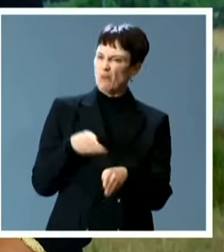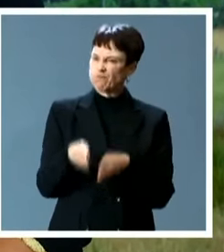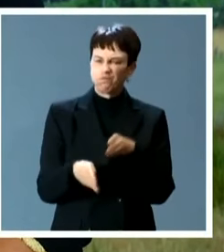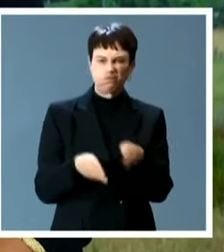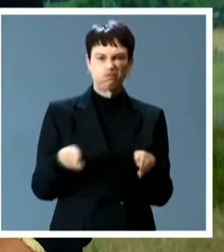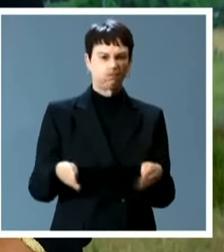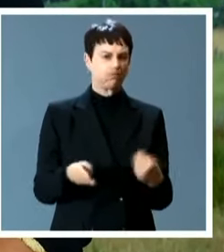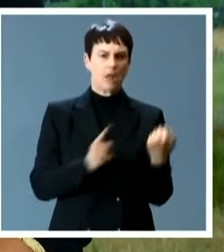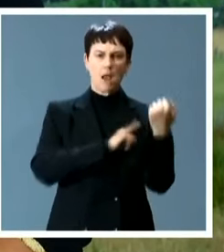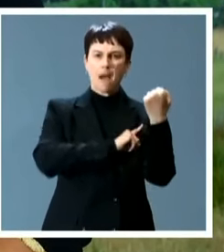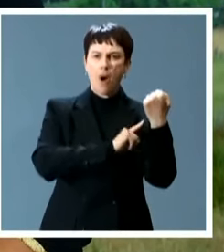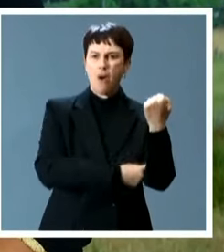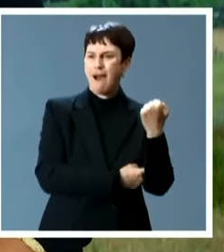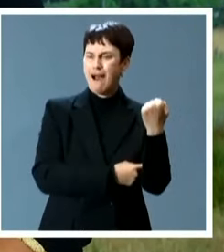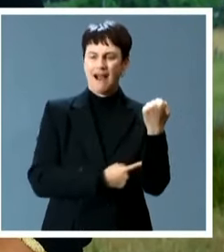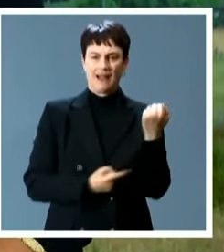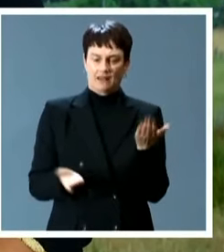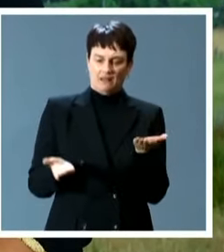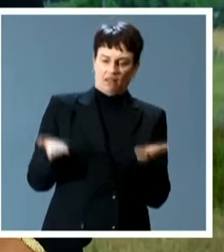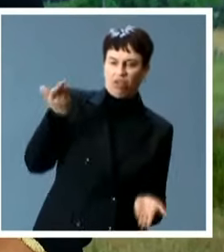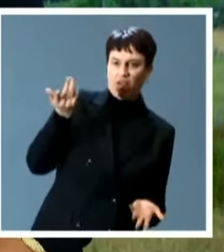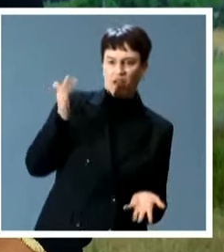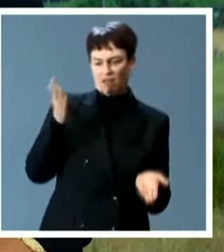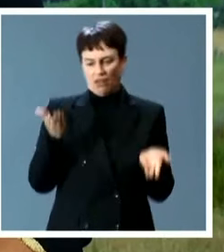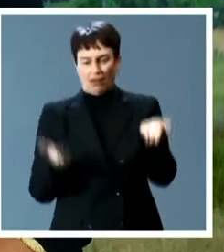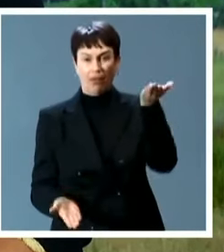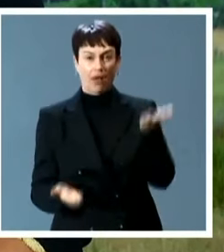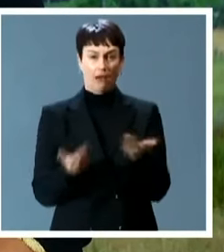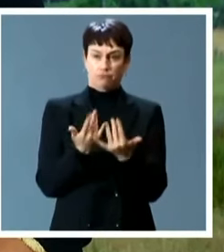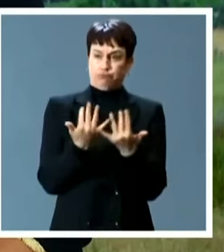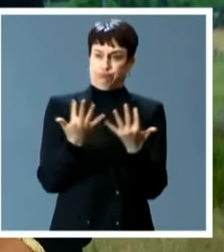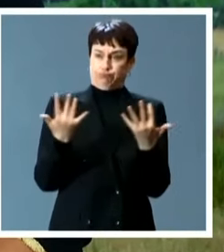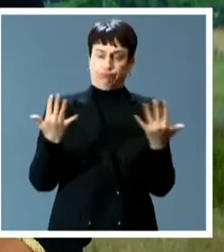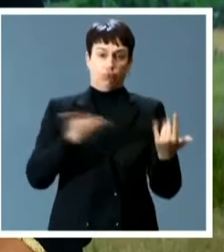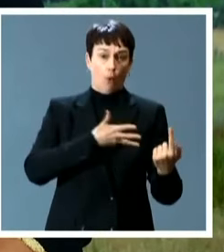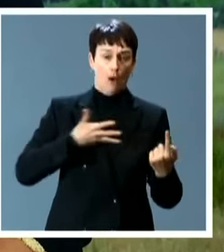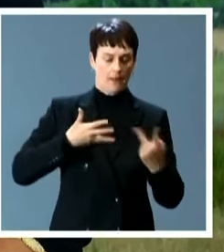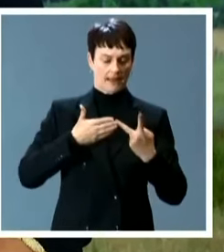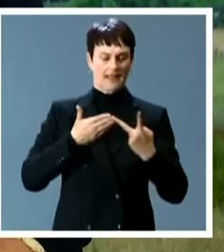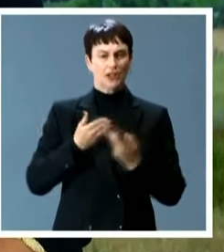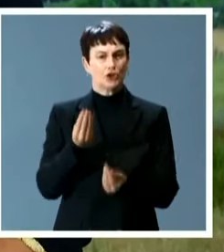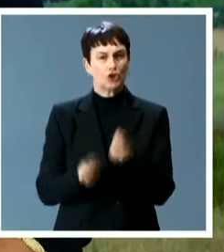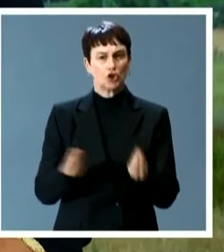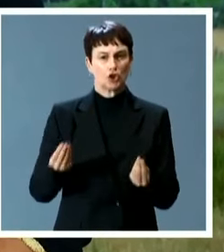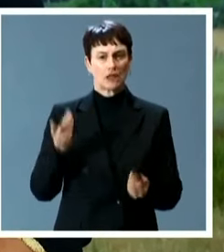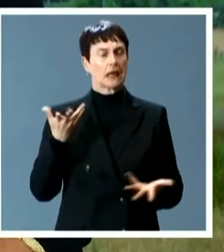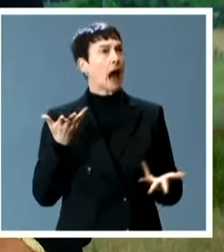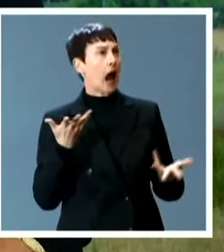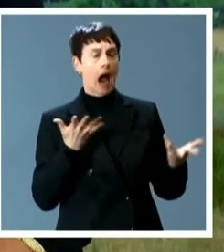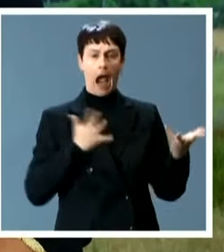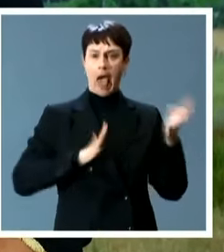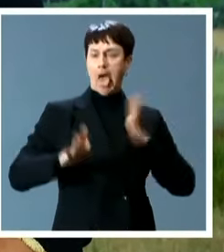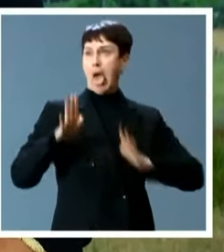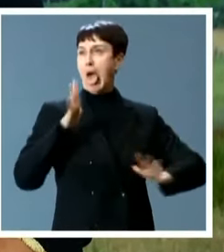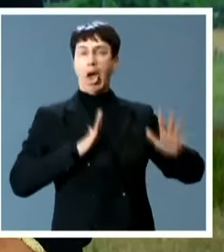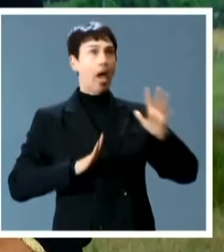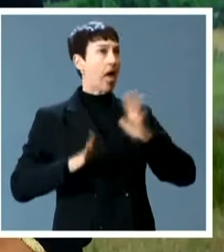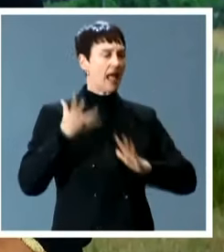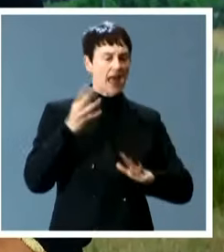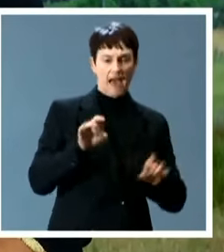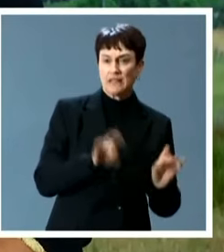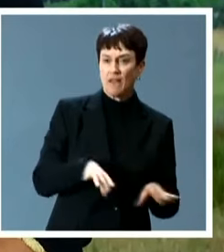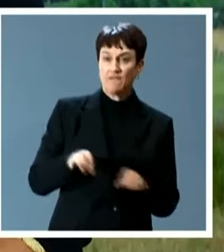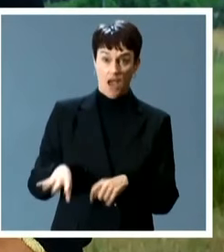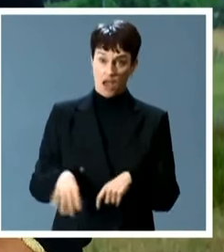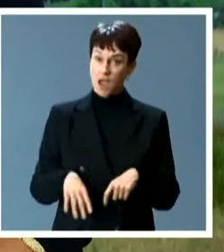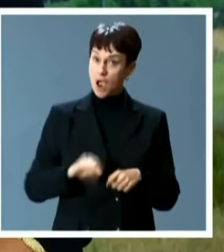dynamics resulting in millions of women and children fighting for their survival, not just from